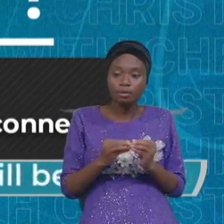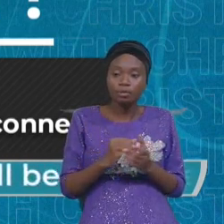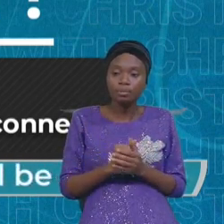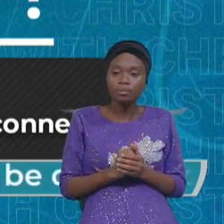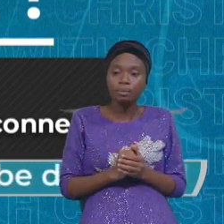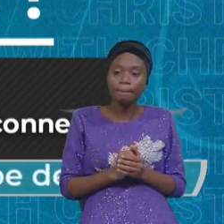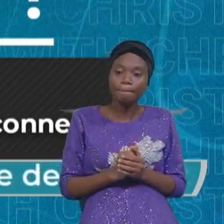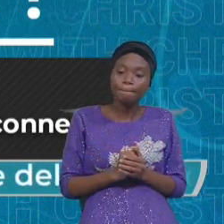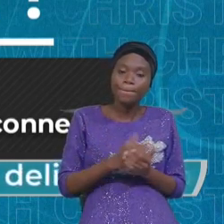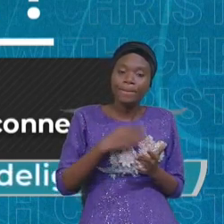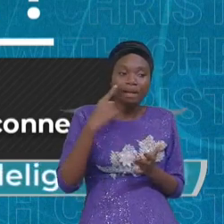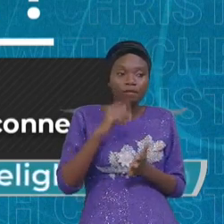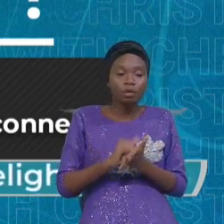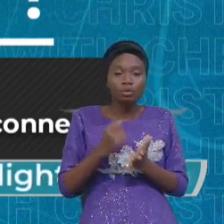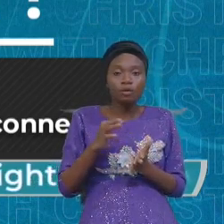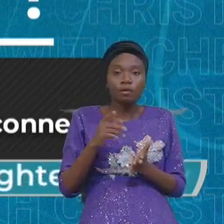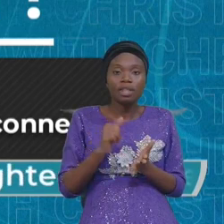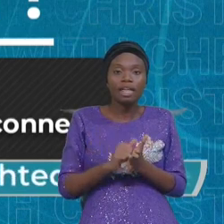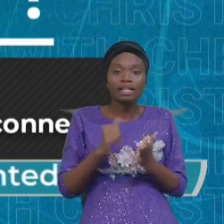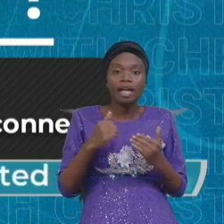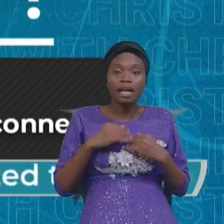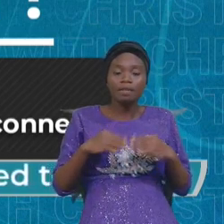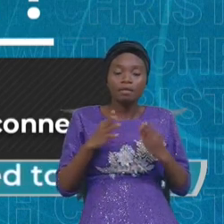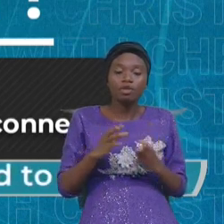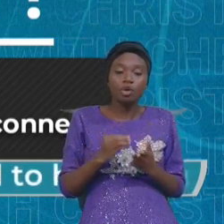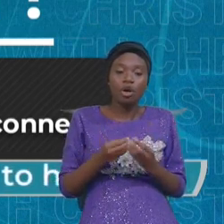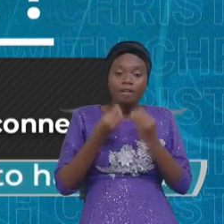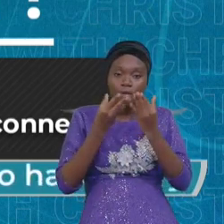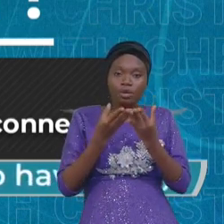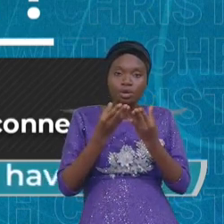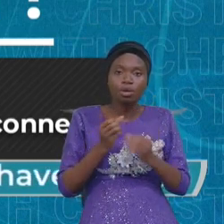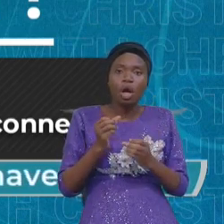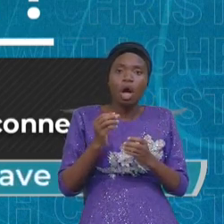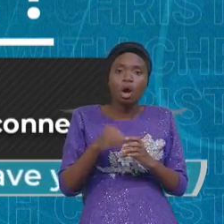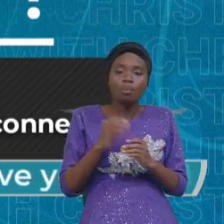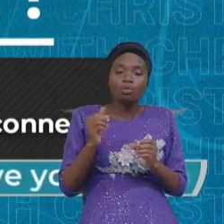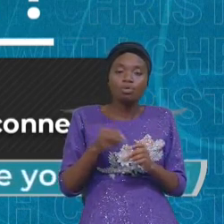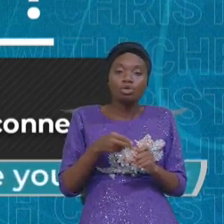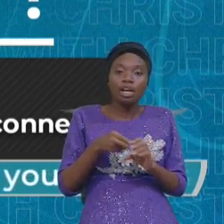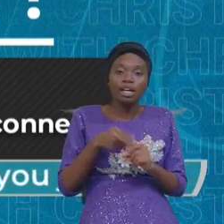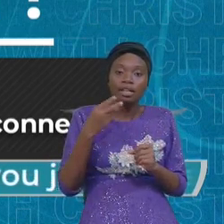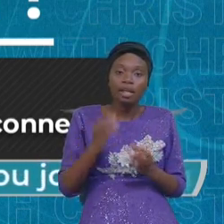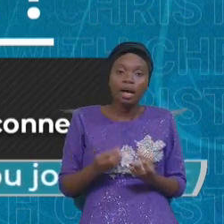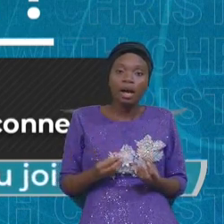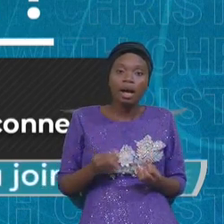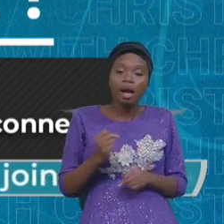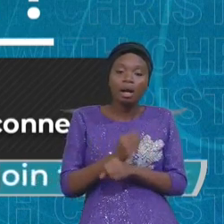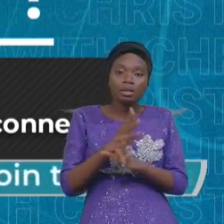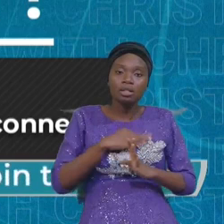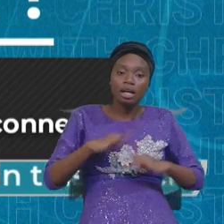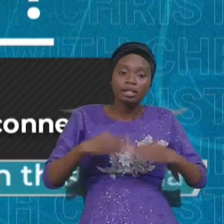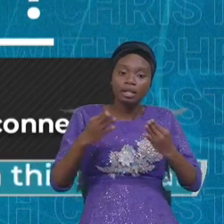And for those of you who are giving your details, please cooperate with the counselors and give your correct detail to